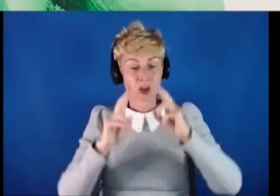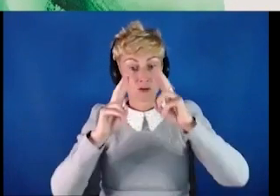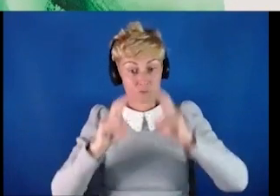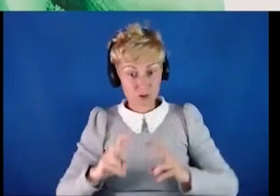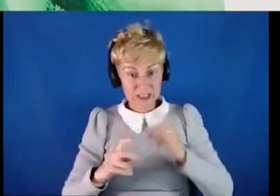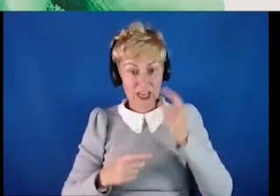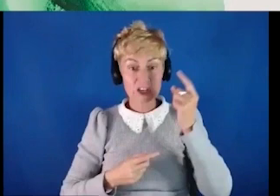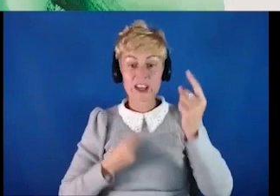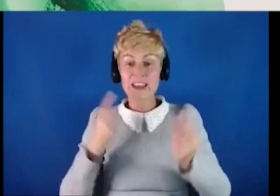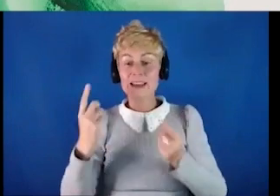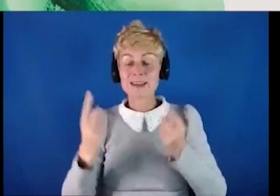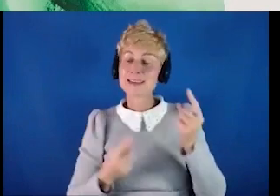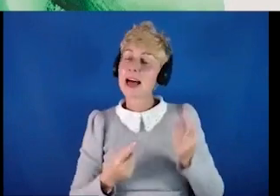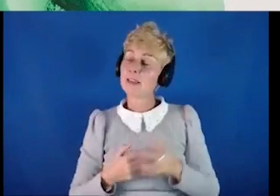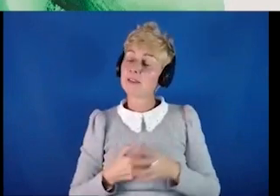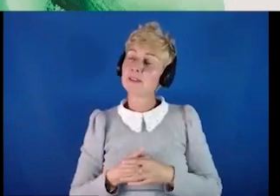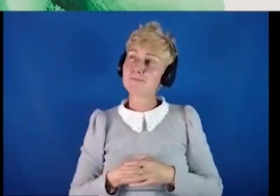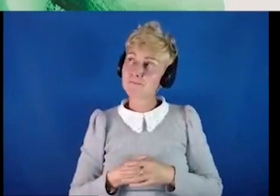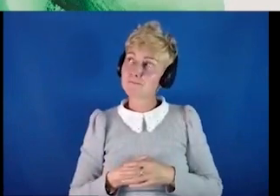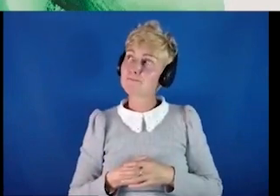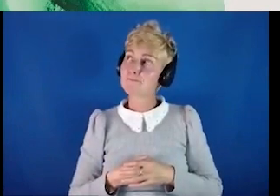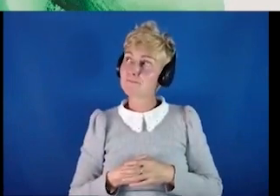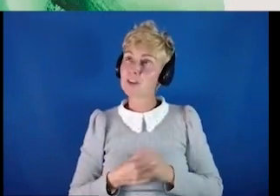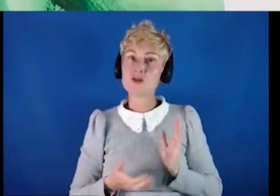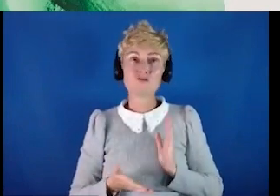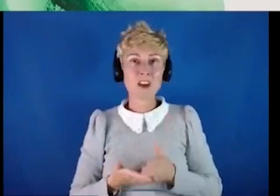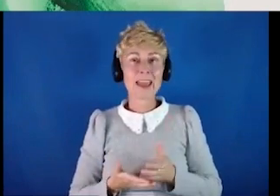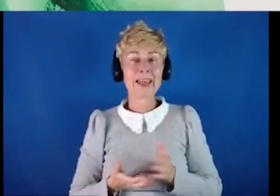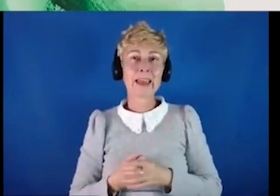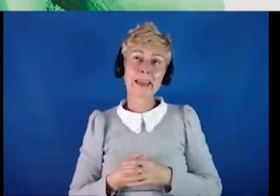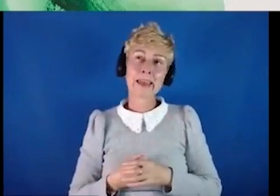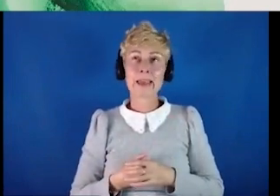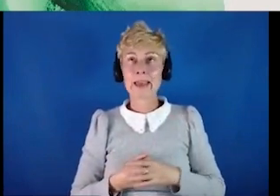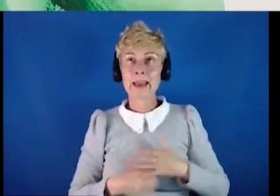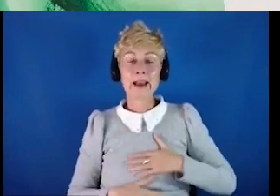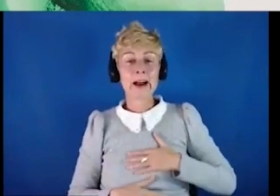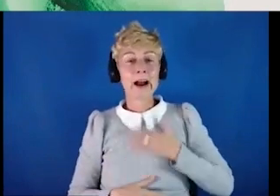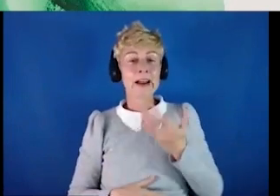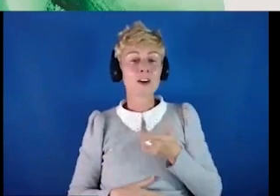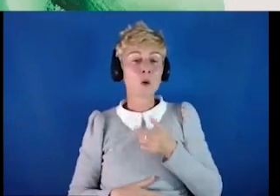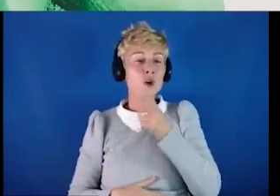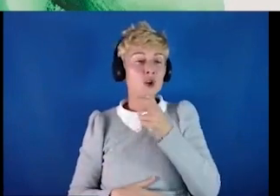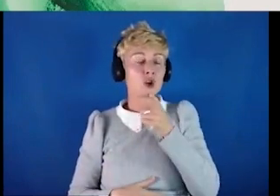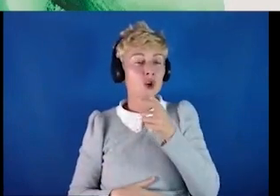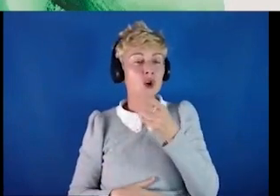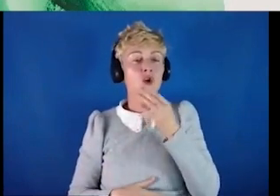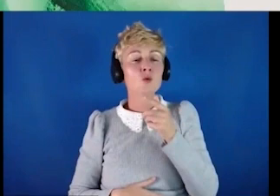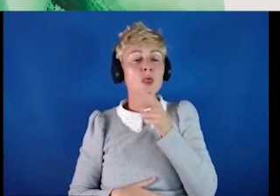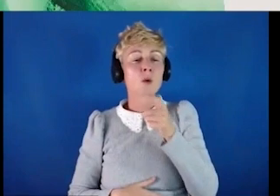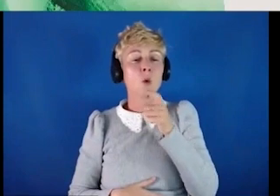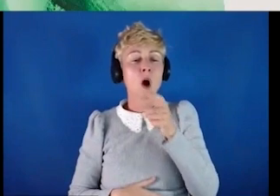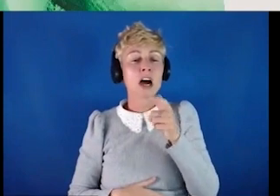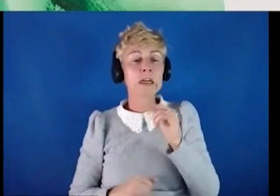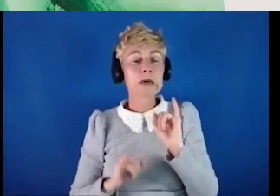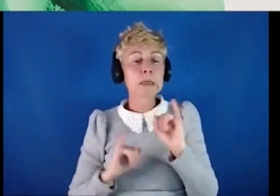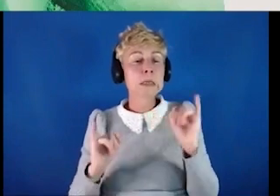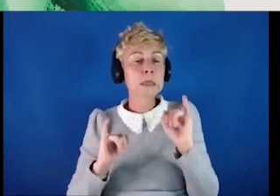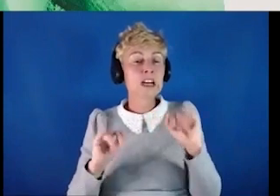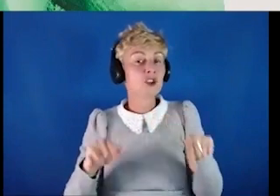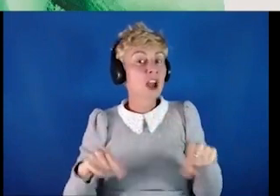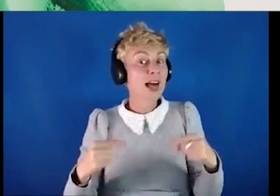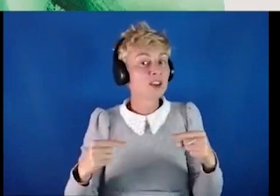itself, it's such a, I don't want to use the word fraud maybe, but it's really a